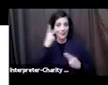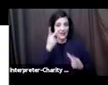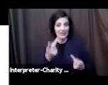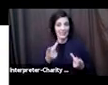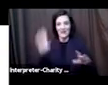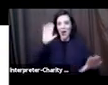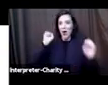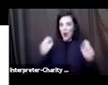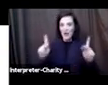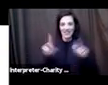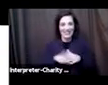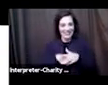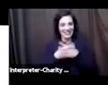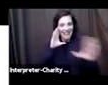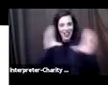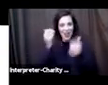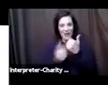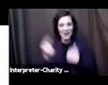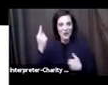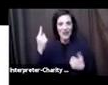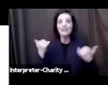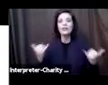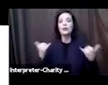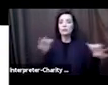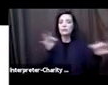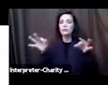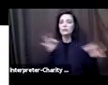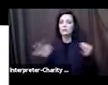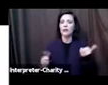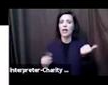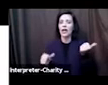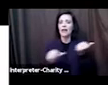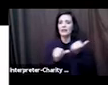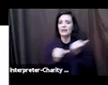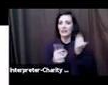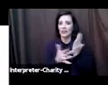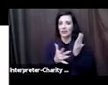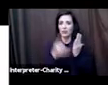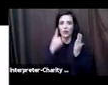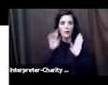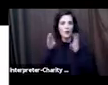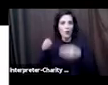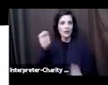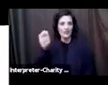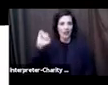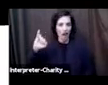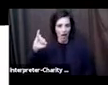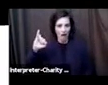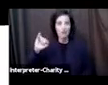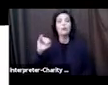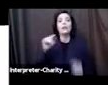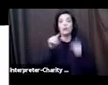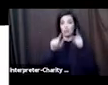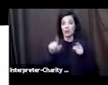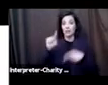Hi, everyone. So today we're going to be talking about assistive technology for early intervention. And on this slide is the Tekl logo.